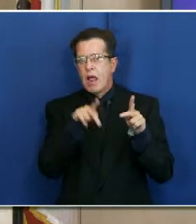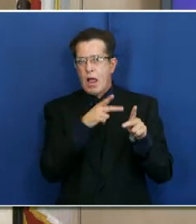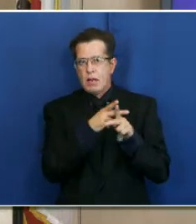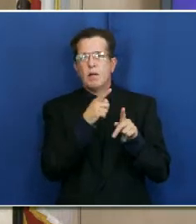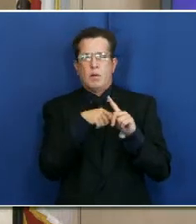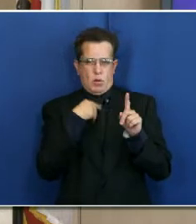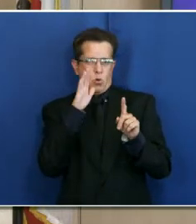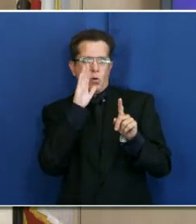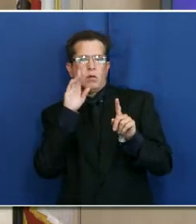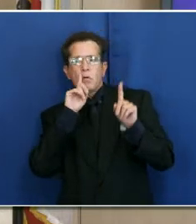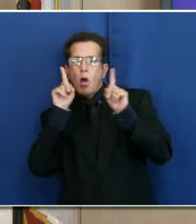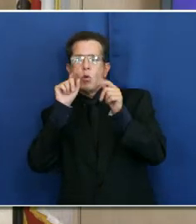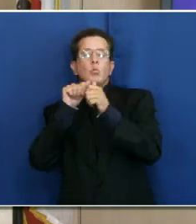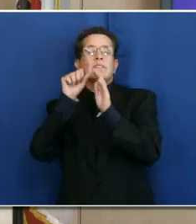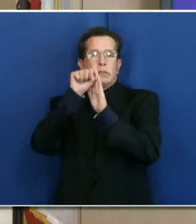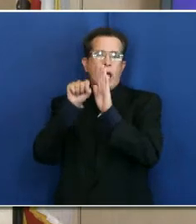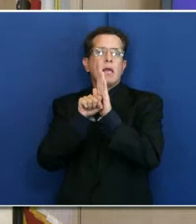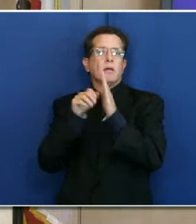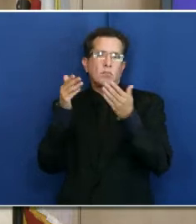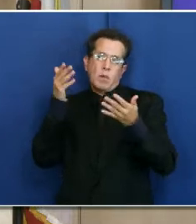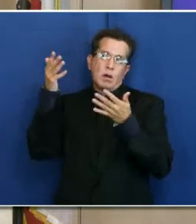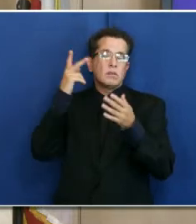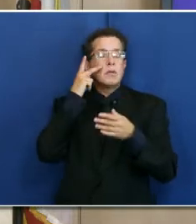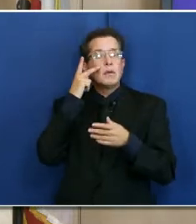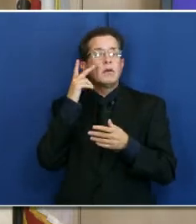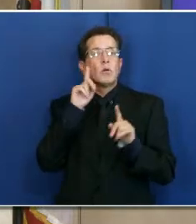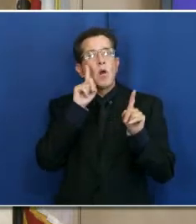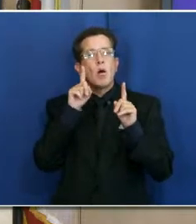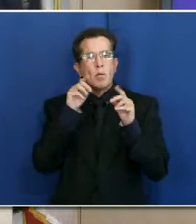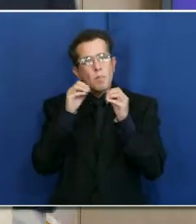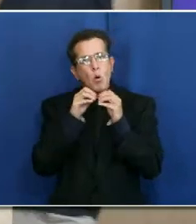back with you and talk to the state about that.